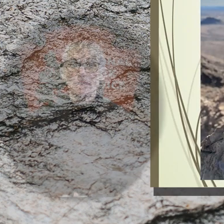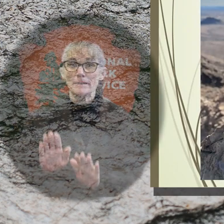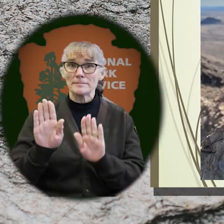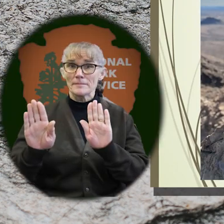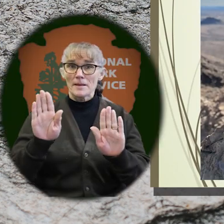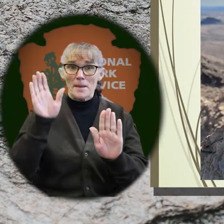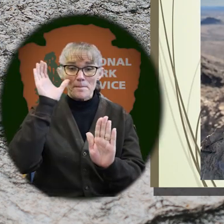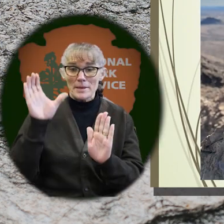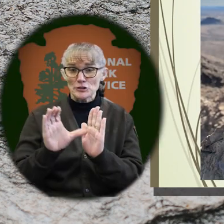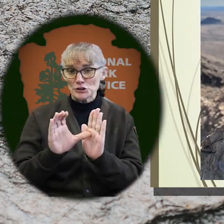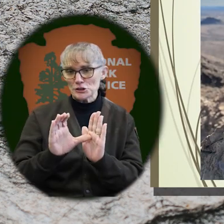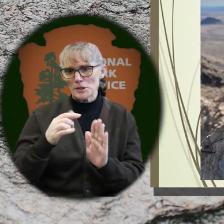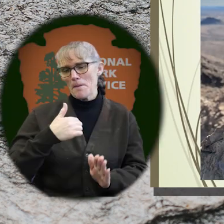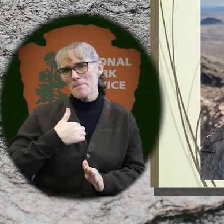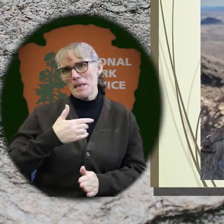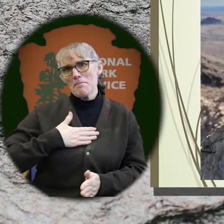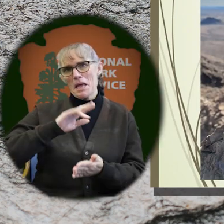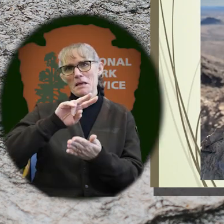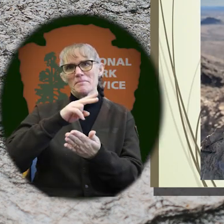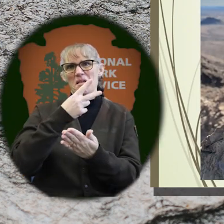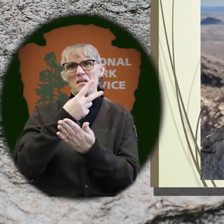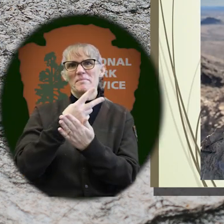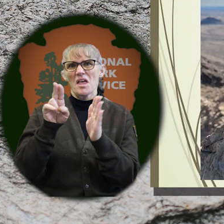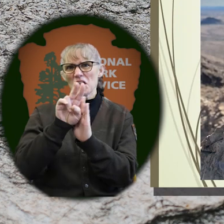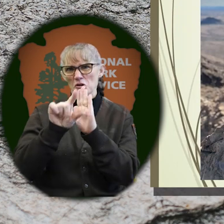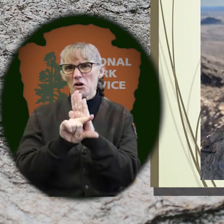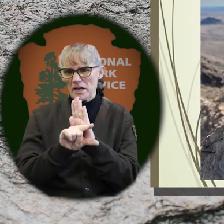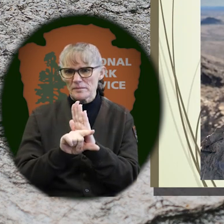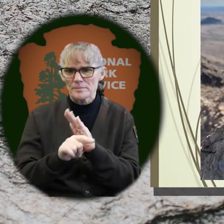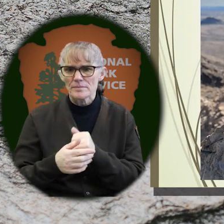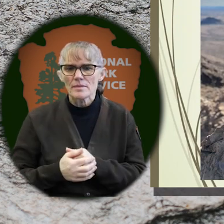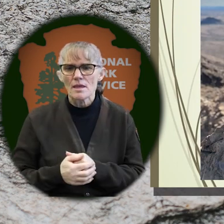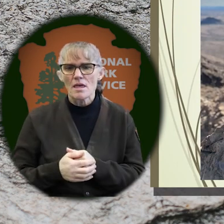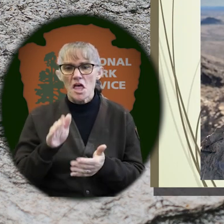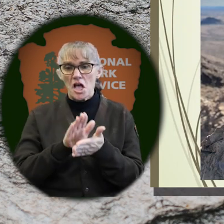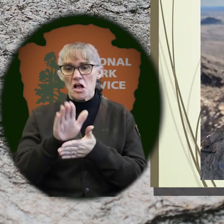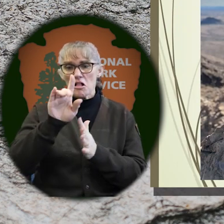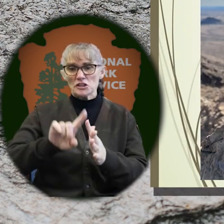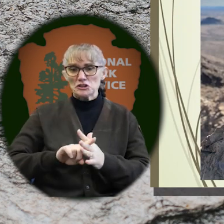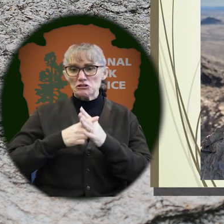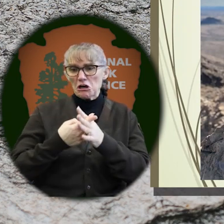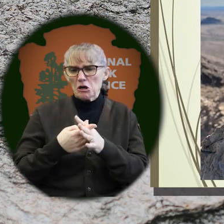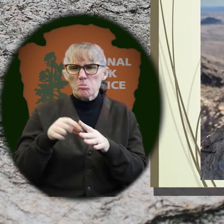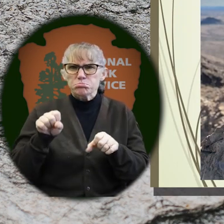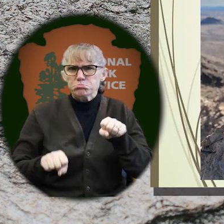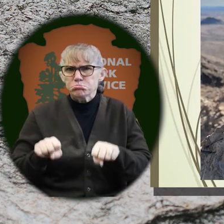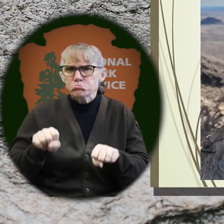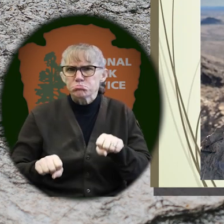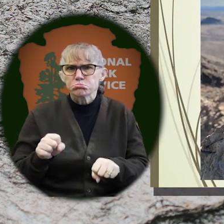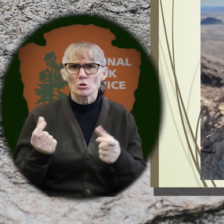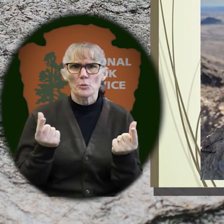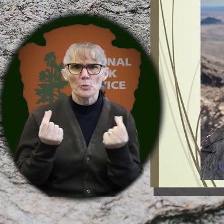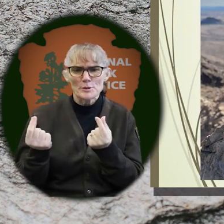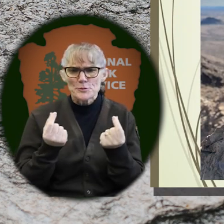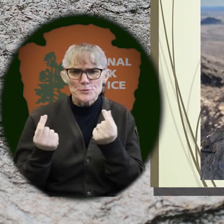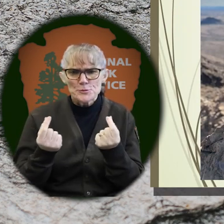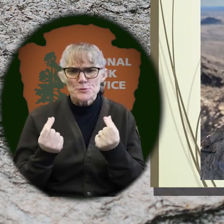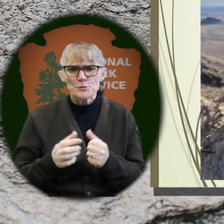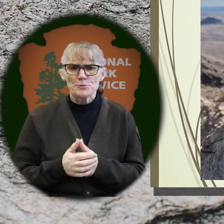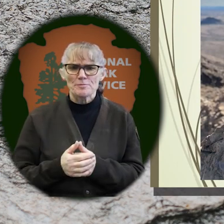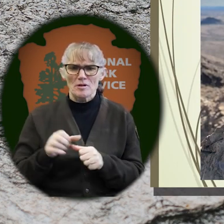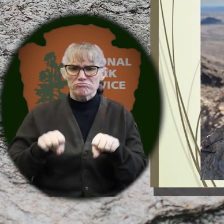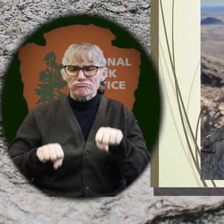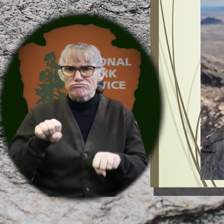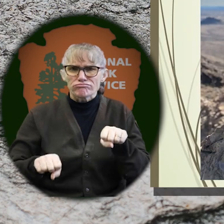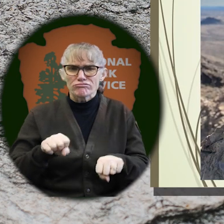pictured here is me and my undergrad. When I started college, I was not sure what I wanted to do. I was